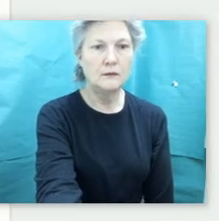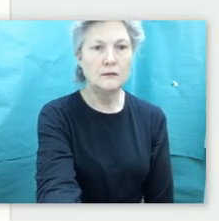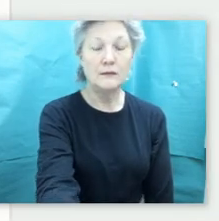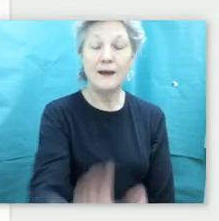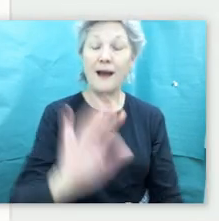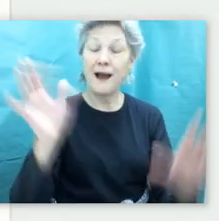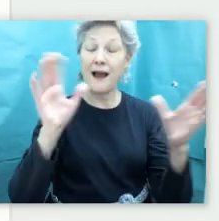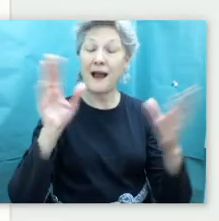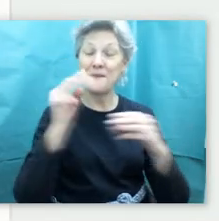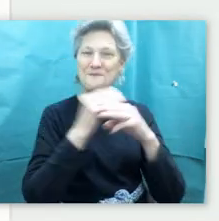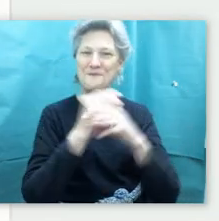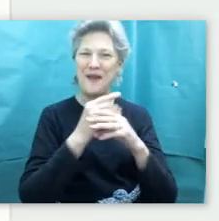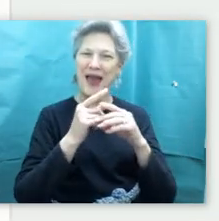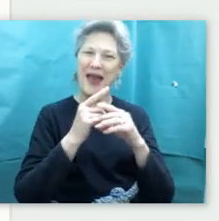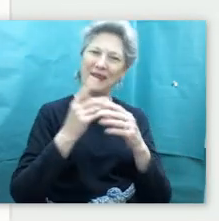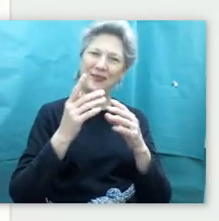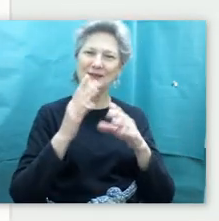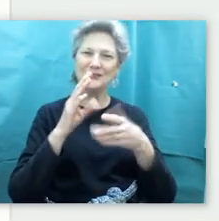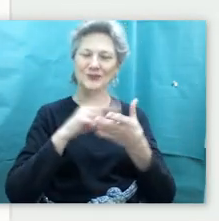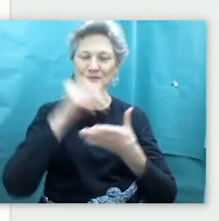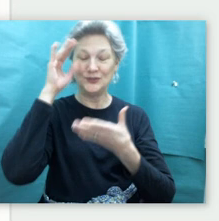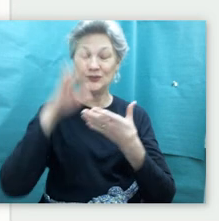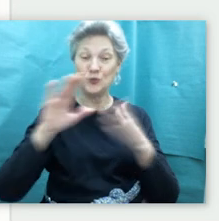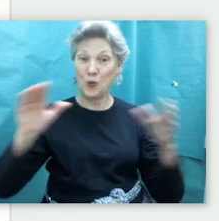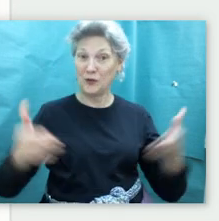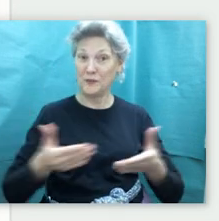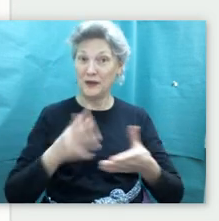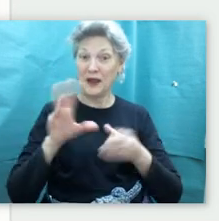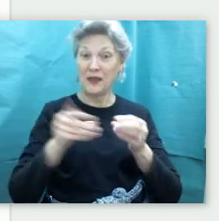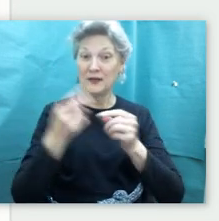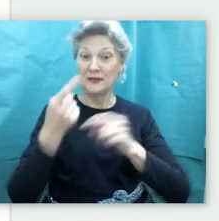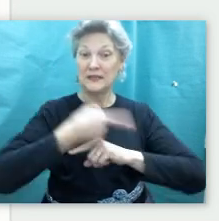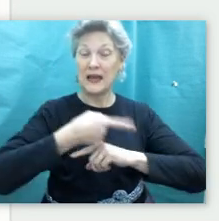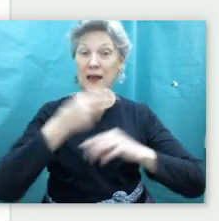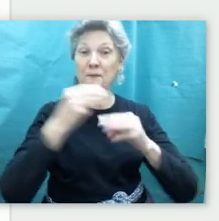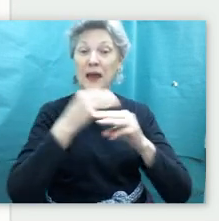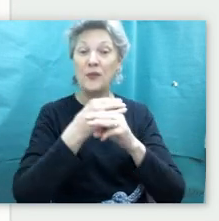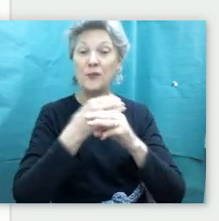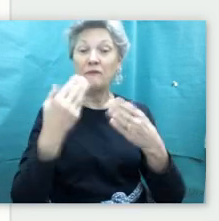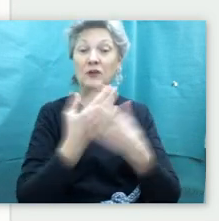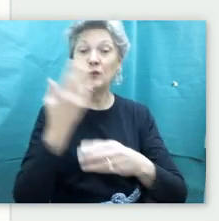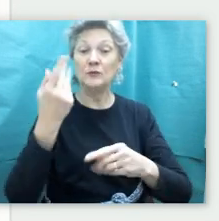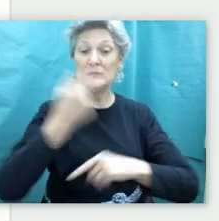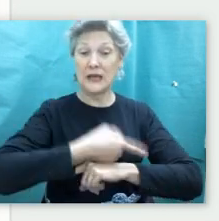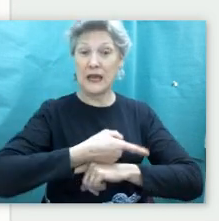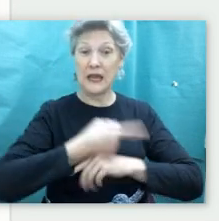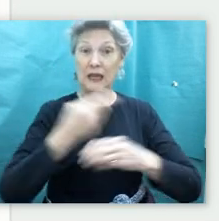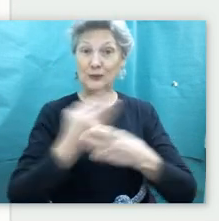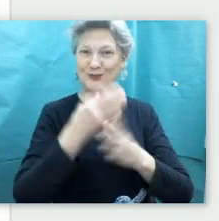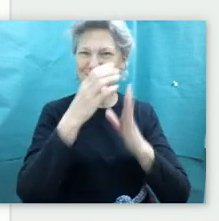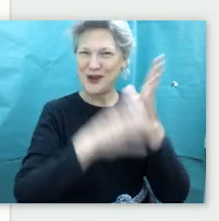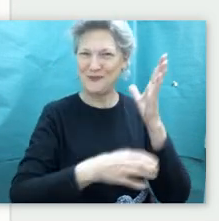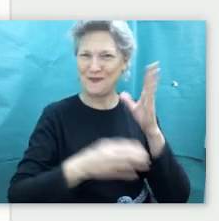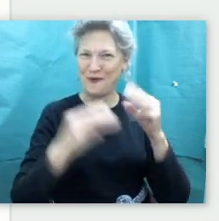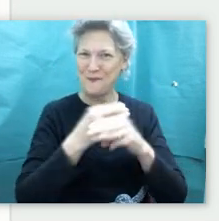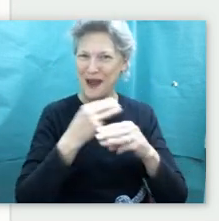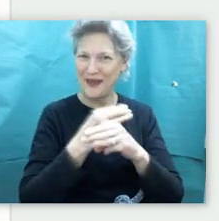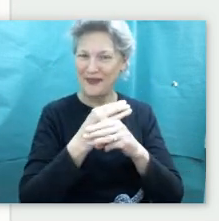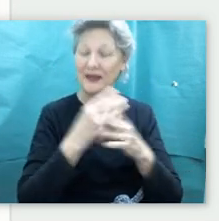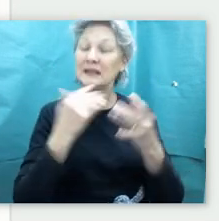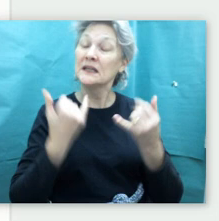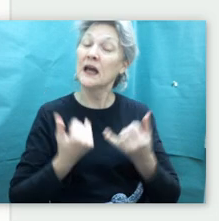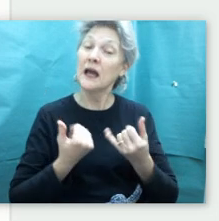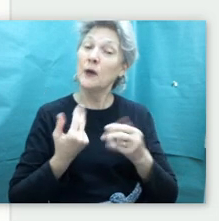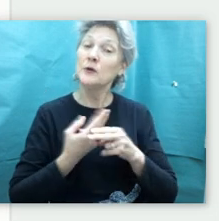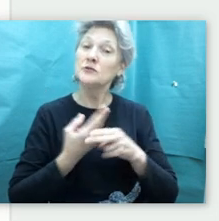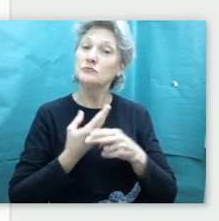Stars, welcome to another great day of math. We've got a new day of math and we've got a new chapter. Well, today we'll use what we learned